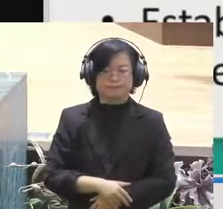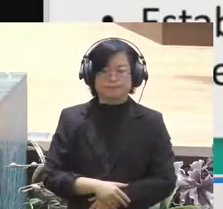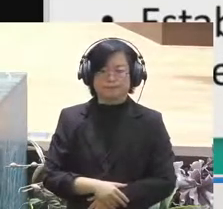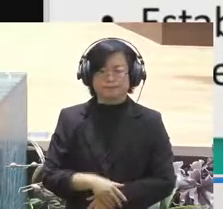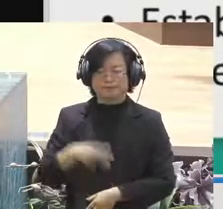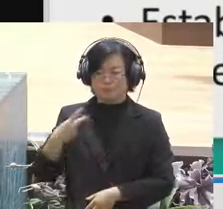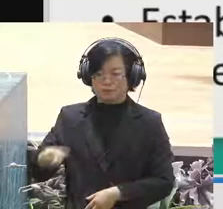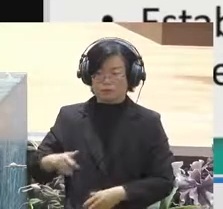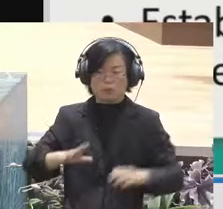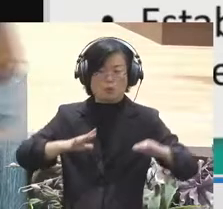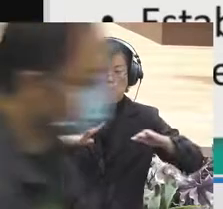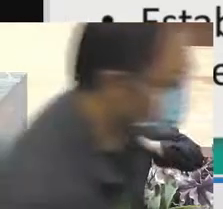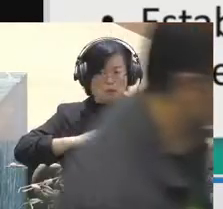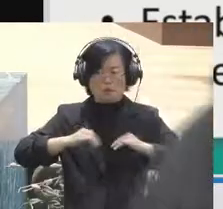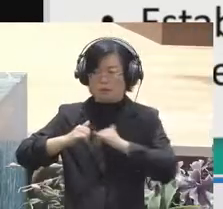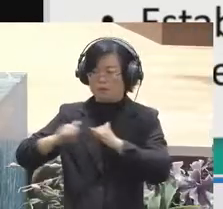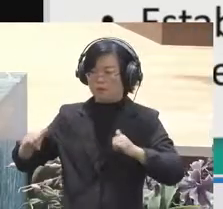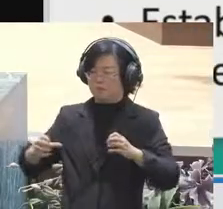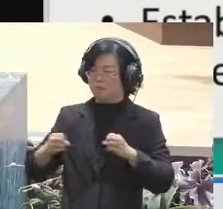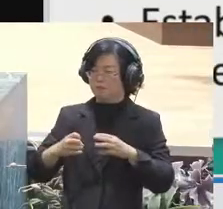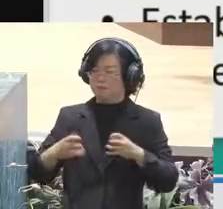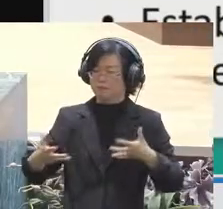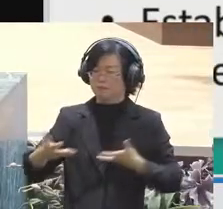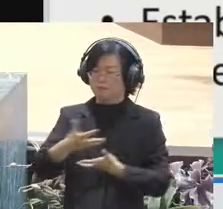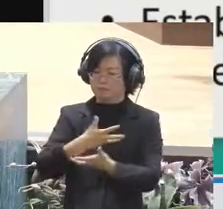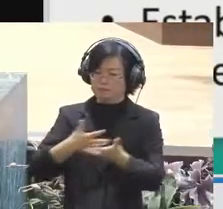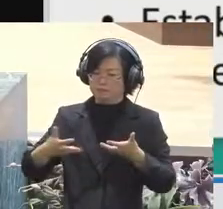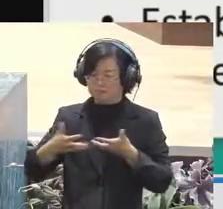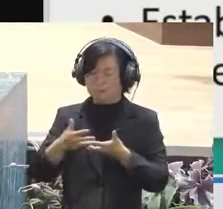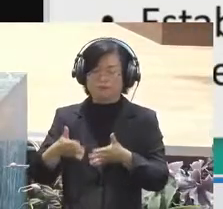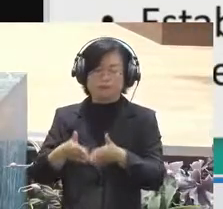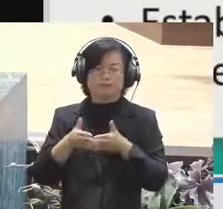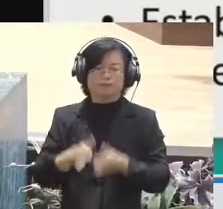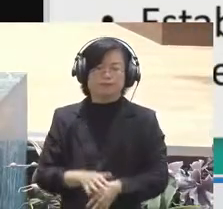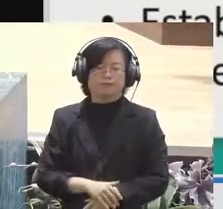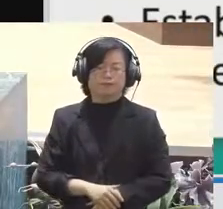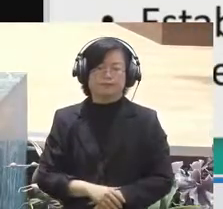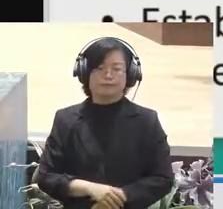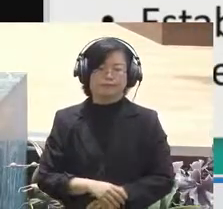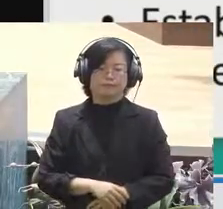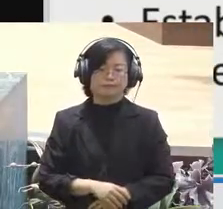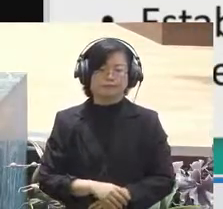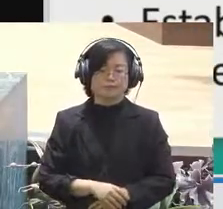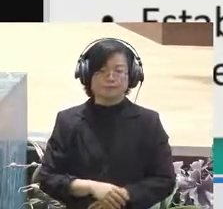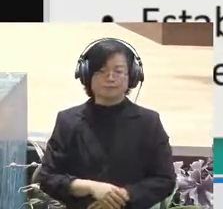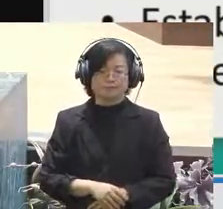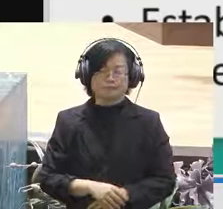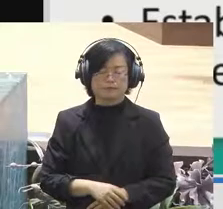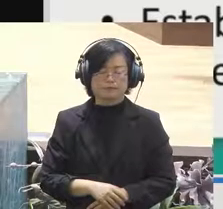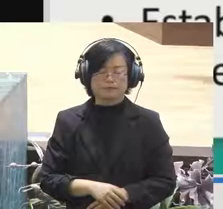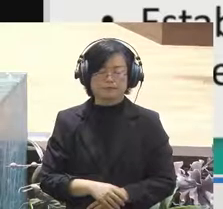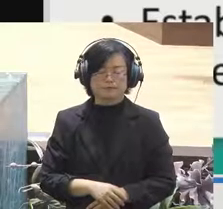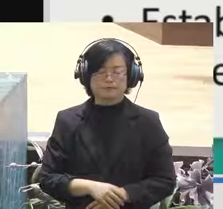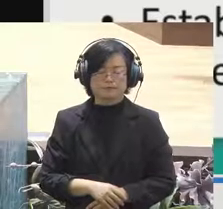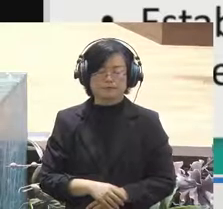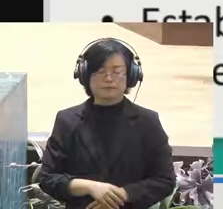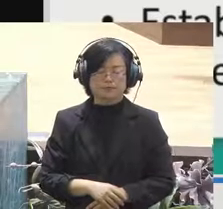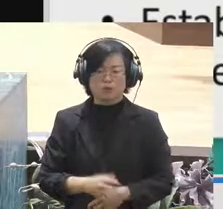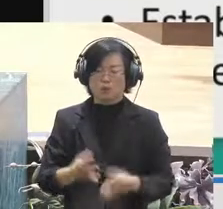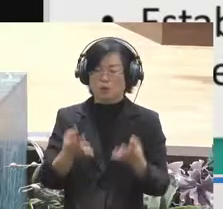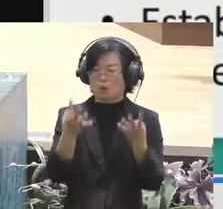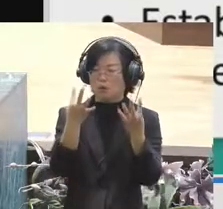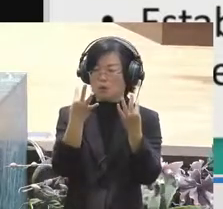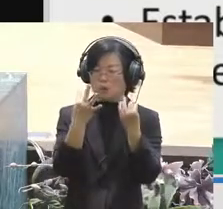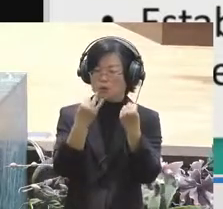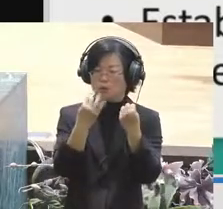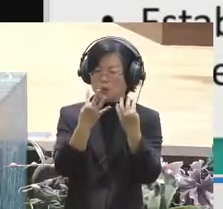other effectively, efficiently, and openly. Creating an open data portal to make data, government data, available